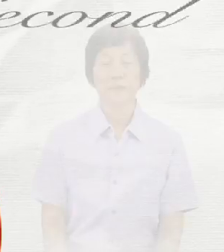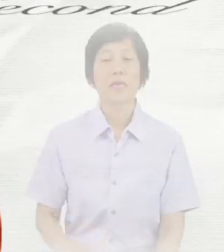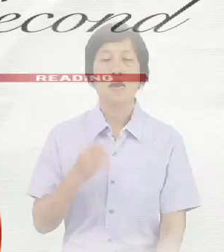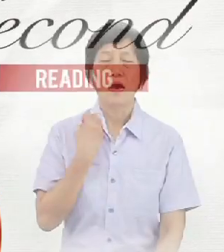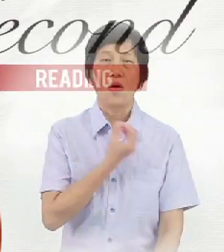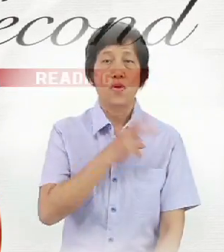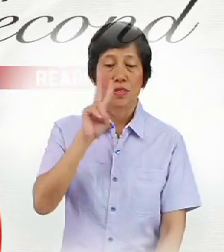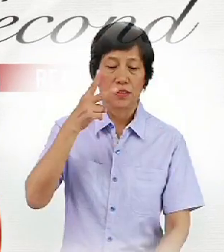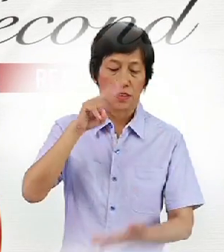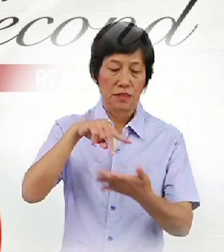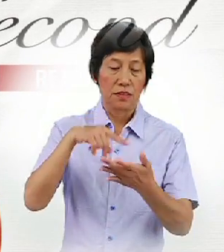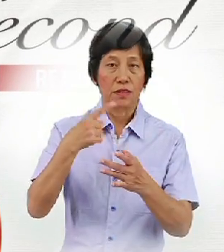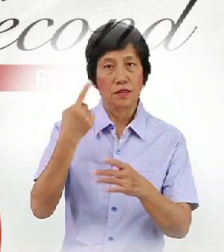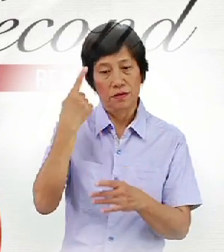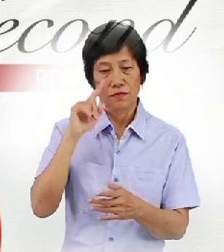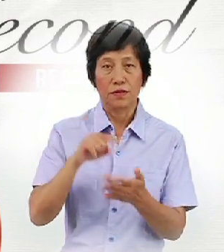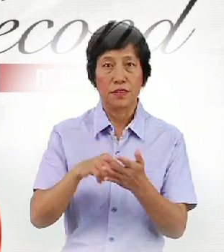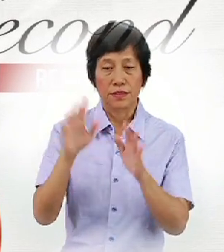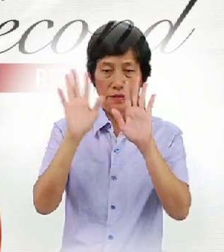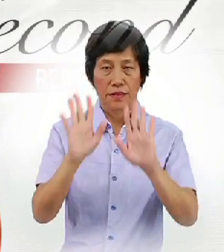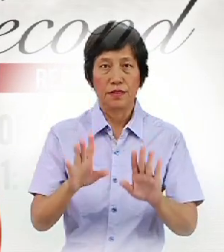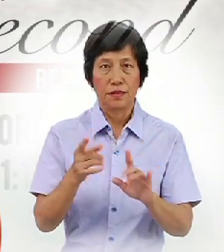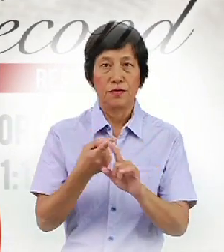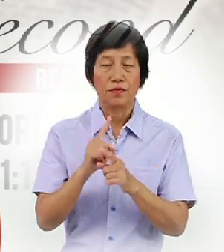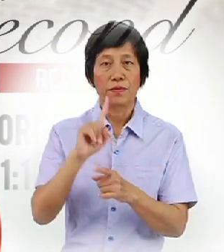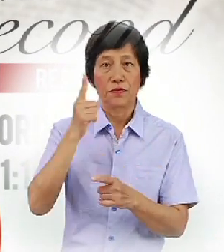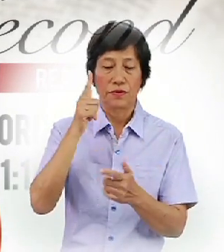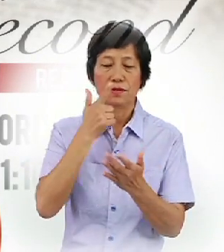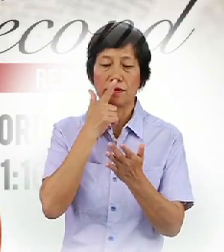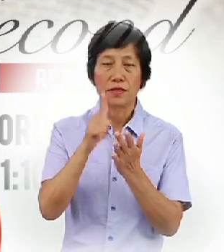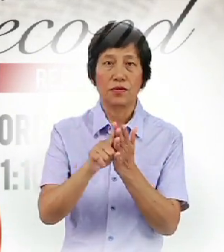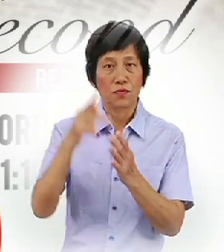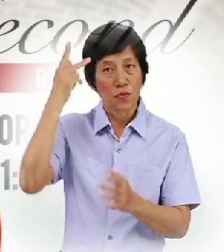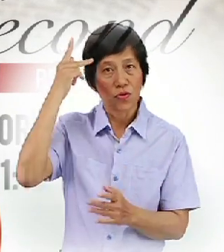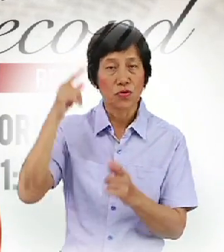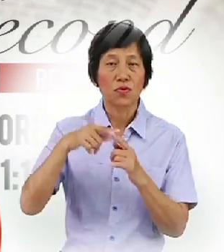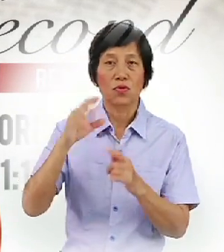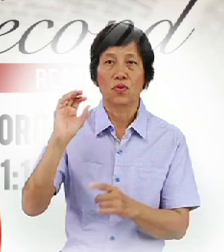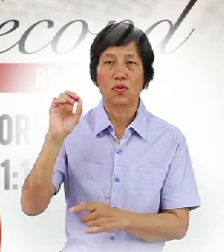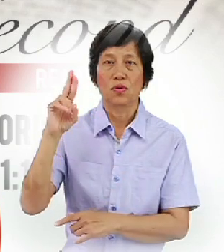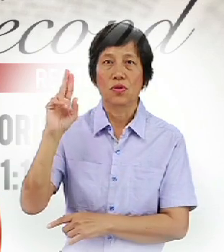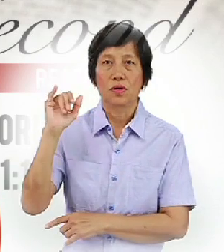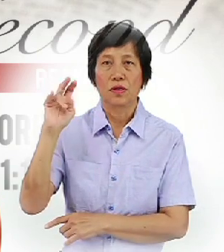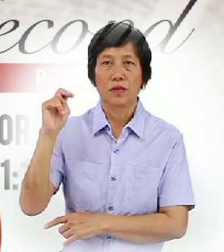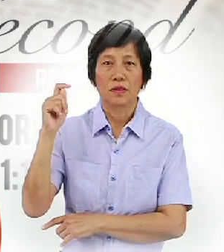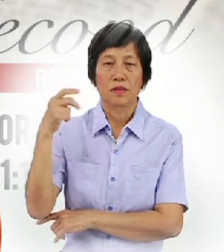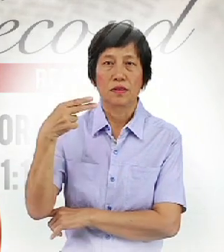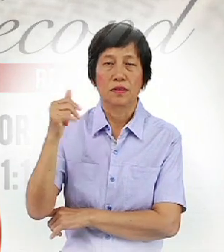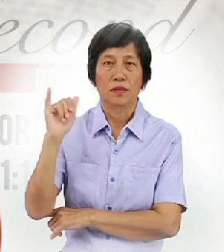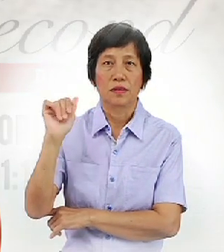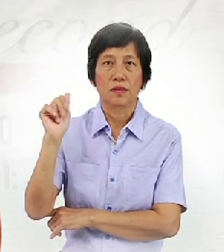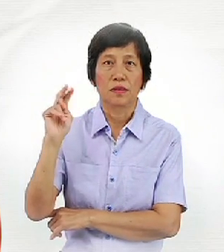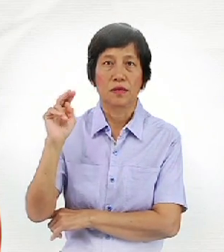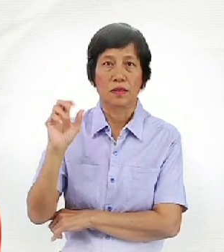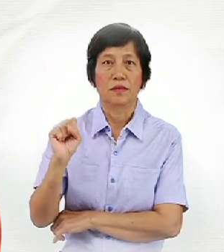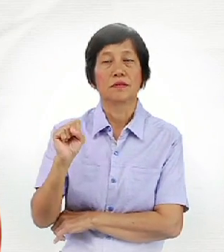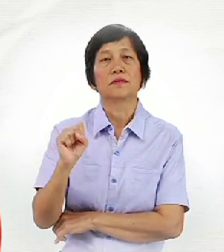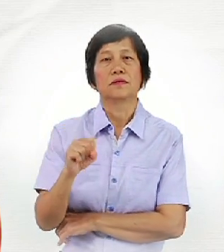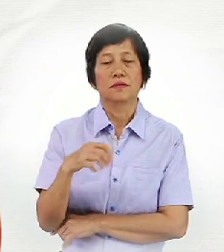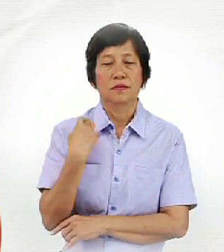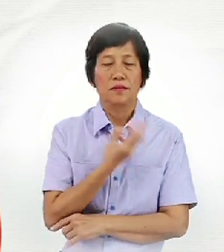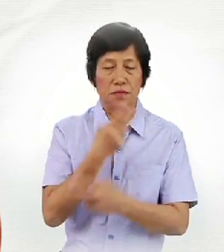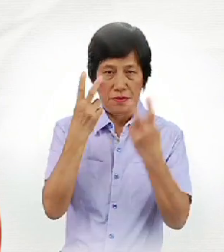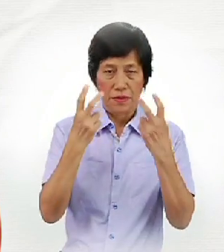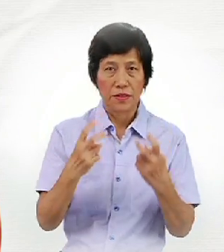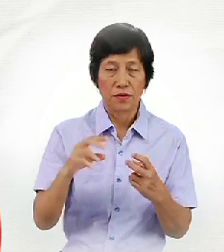Our second reading for this Sunday is taken from the first letter of Paul to the Corinthians. We have been reflecting on the theme,